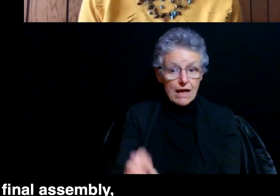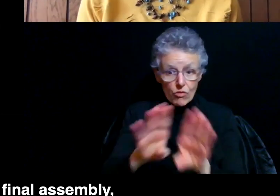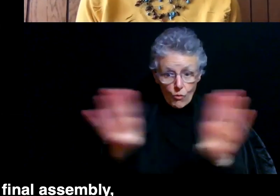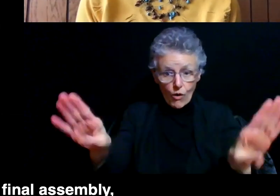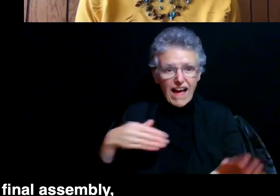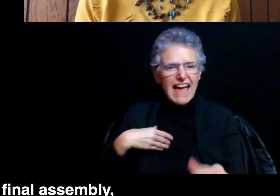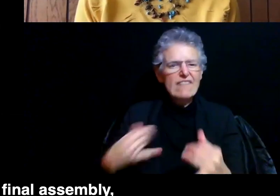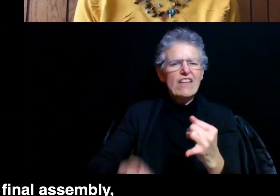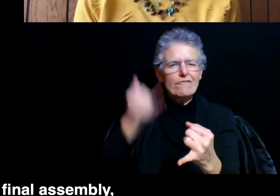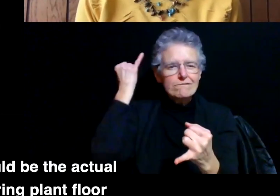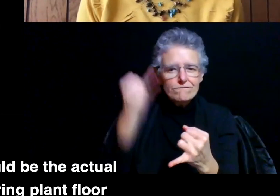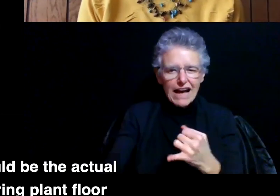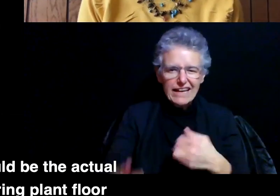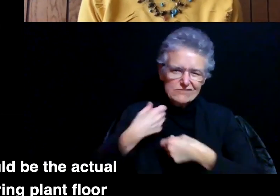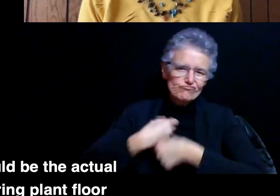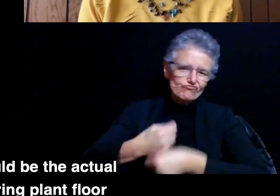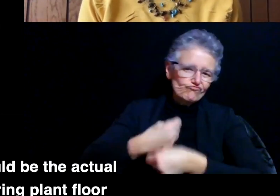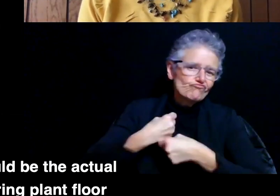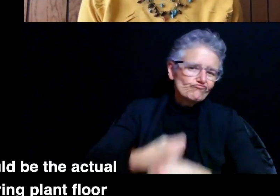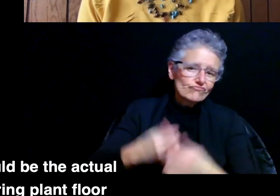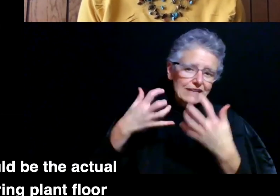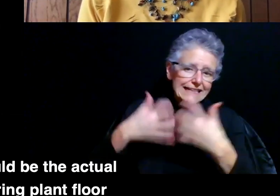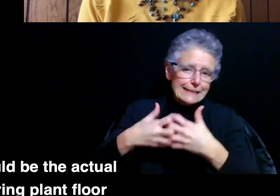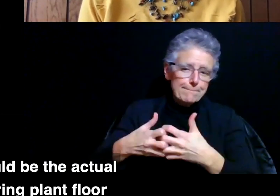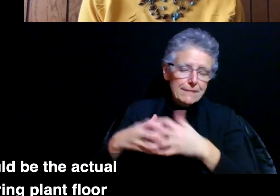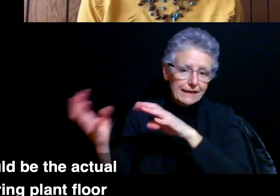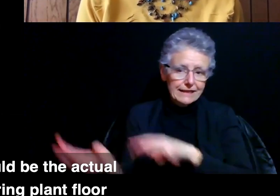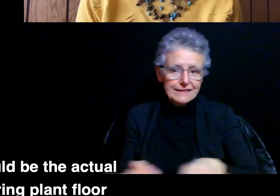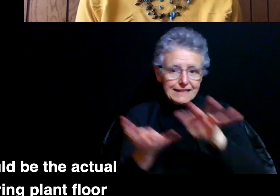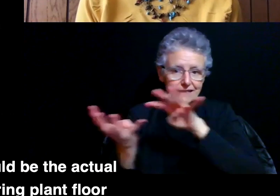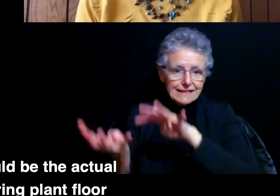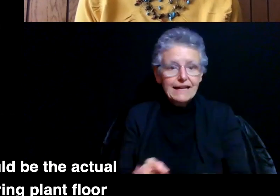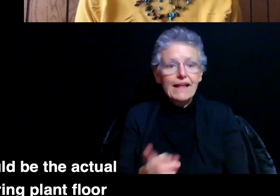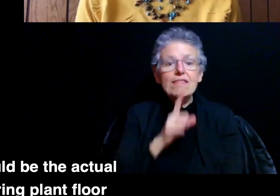final assembly. And this would be the actual